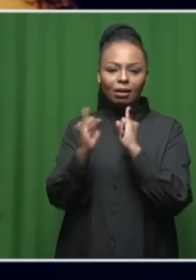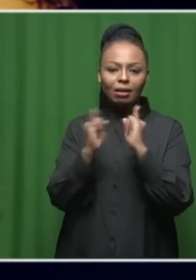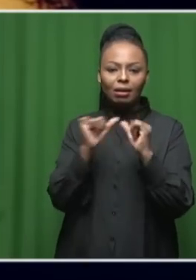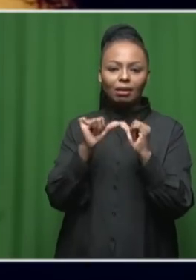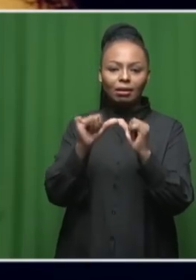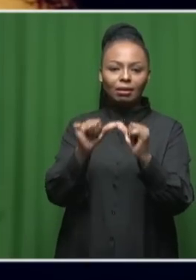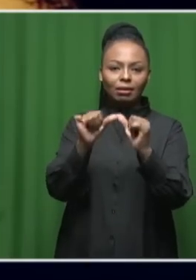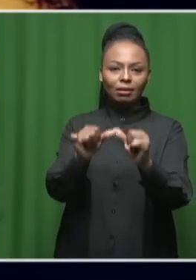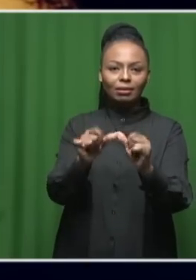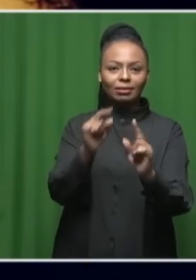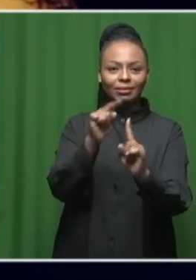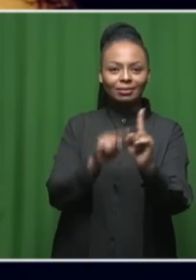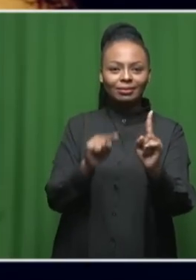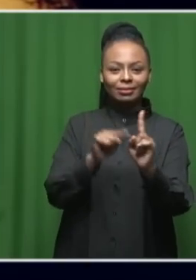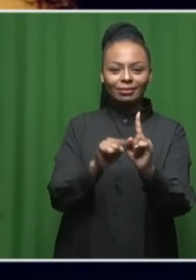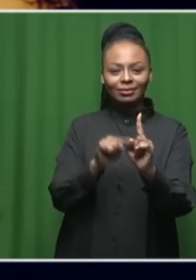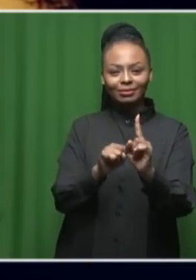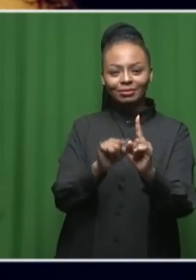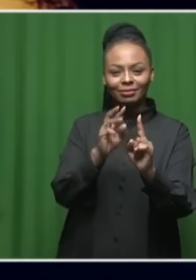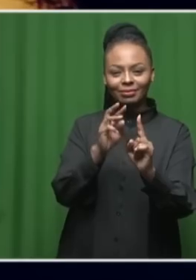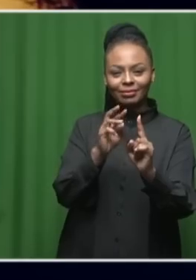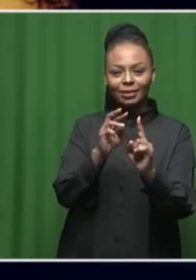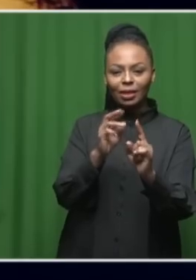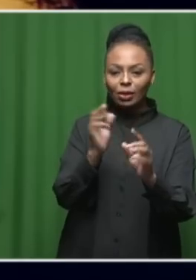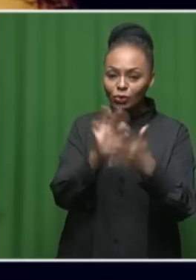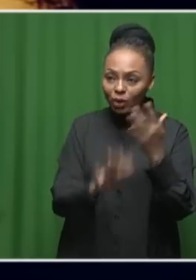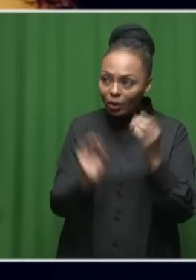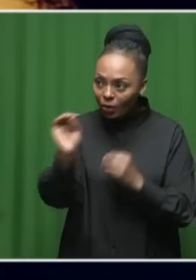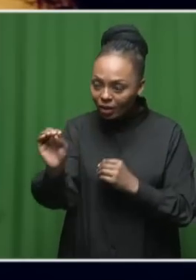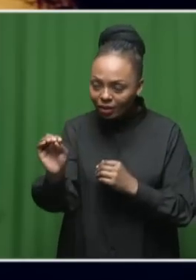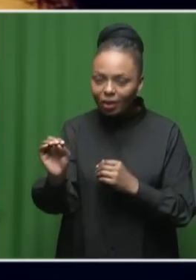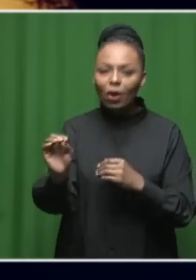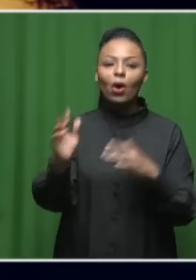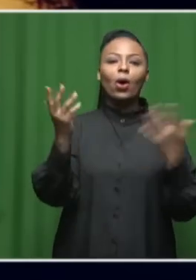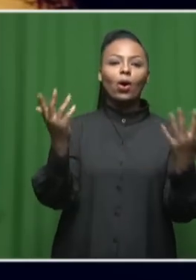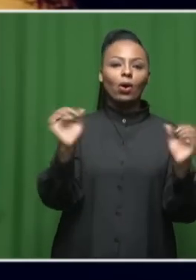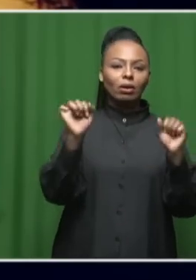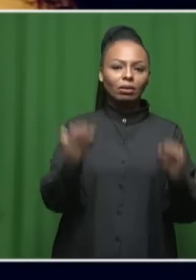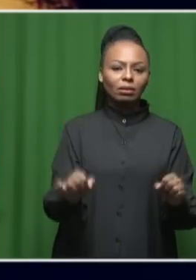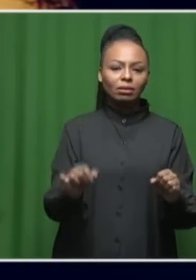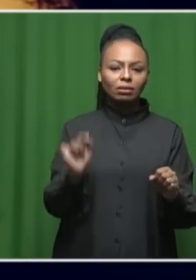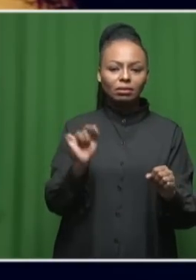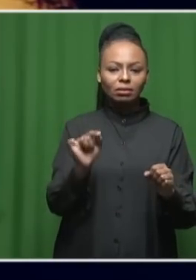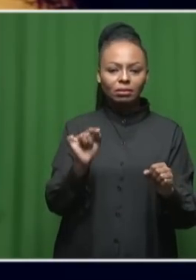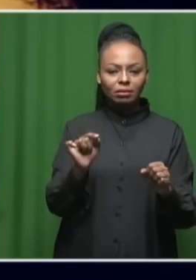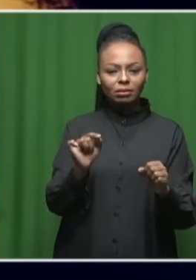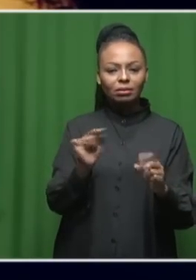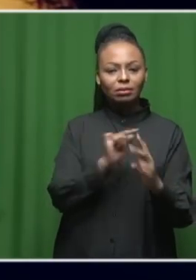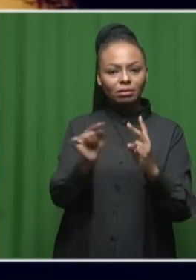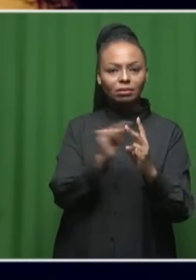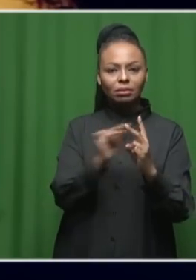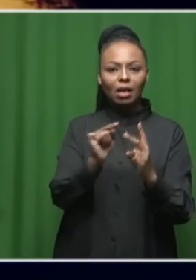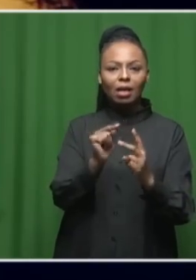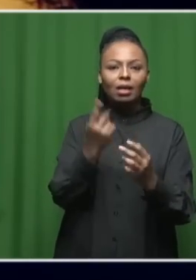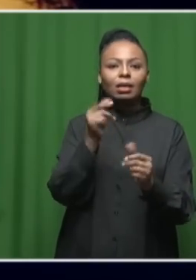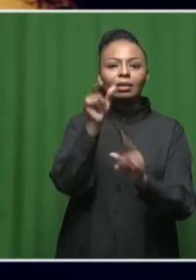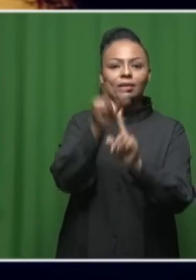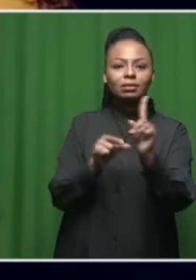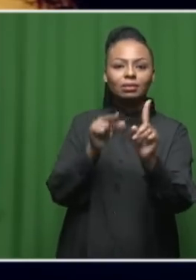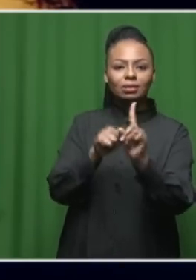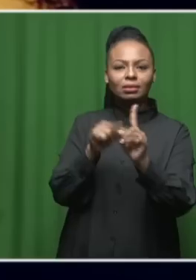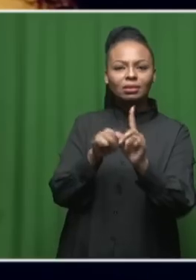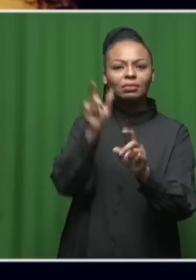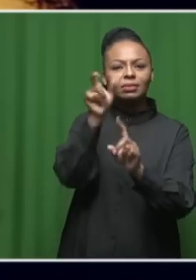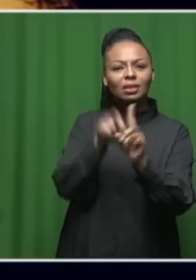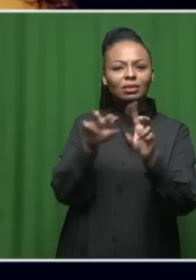Mckenzie and, of course, do we have another story? No, we're going to this one. The escape of a rapist and murderer,